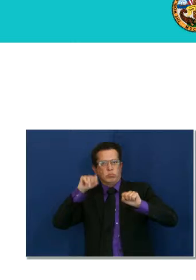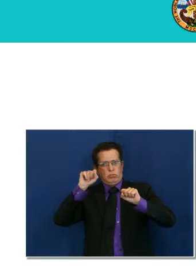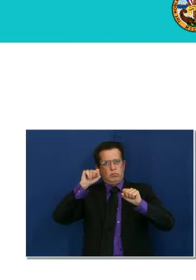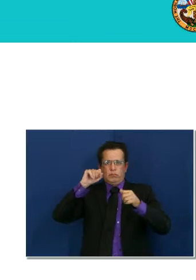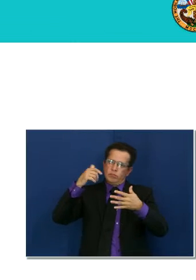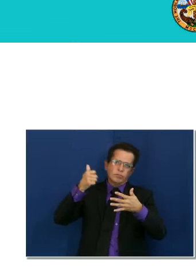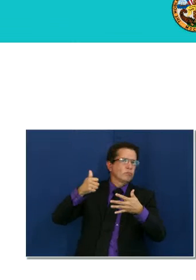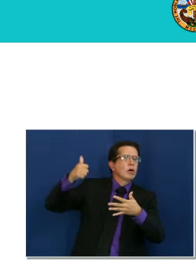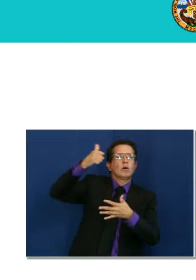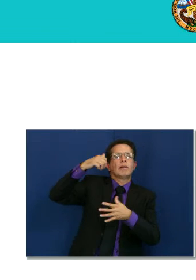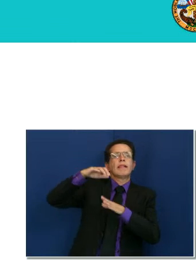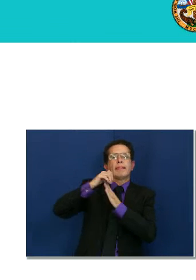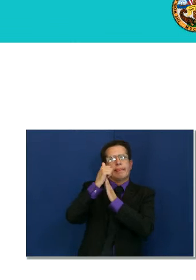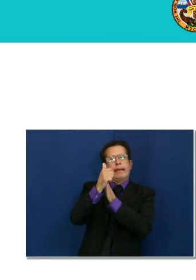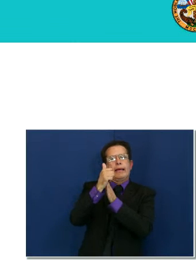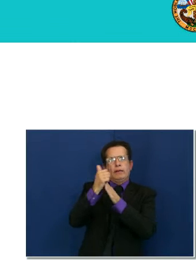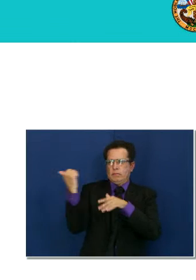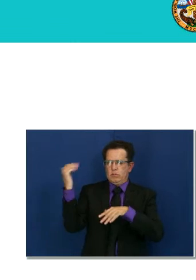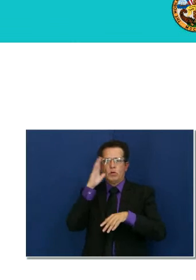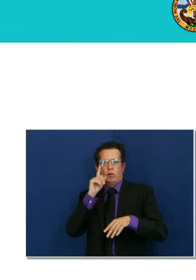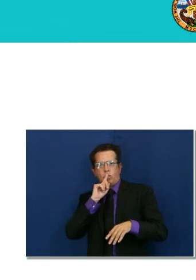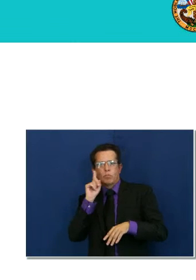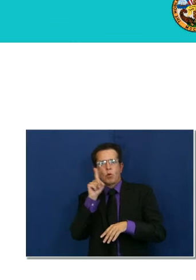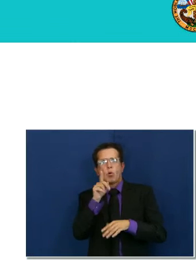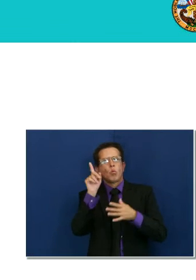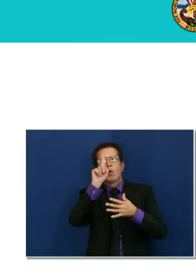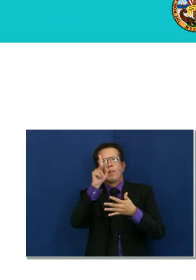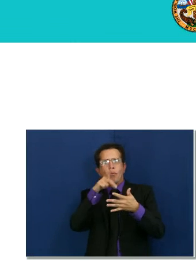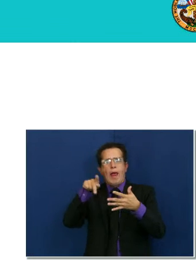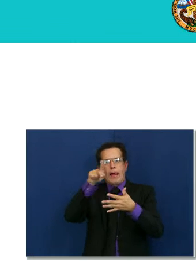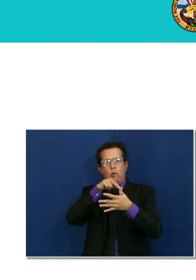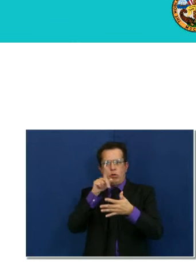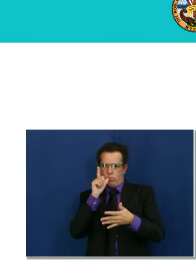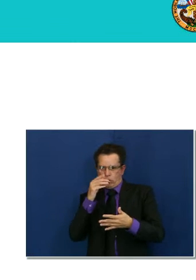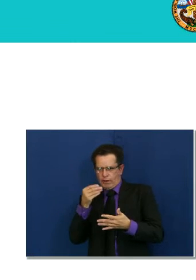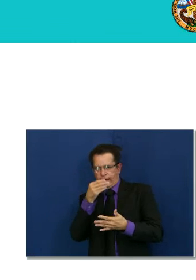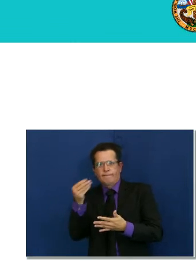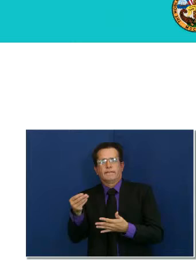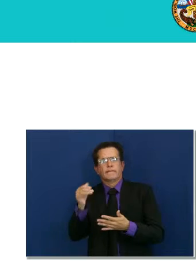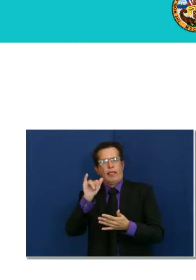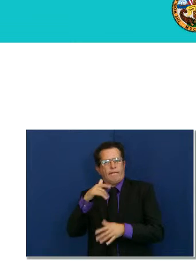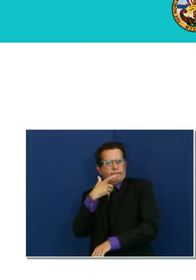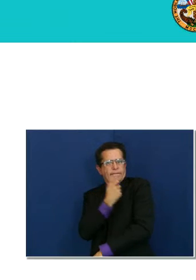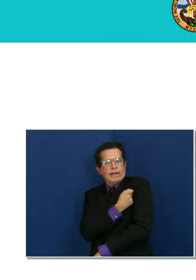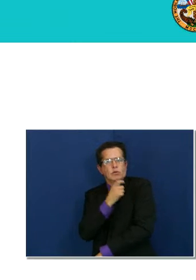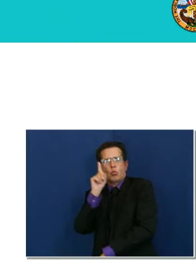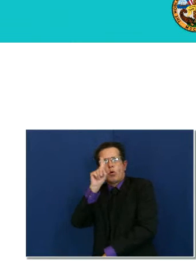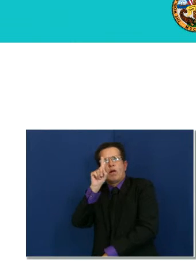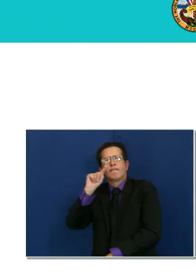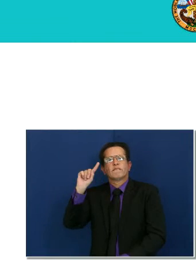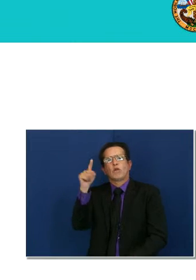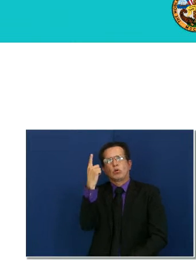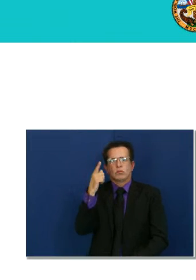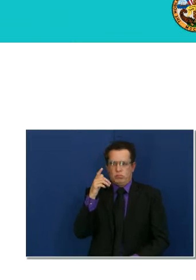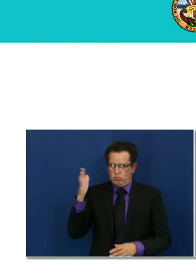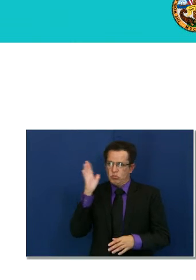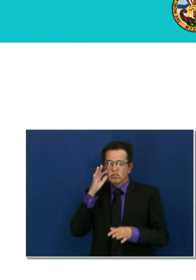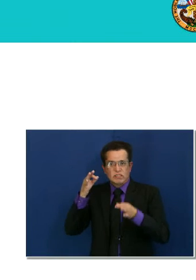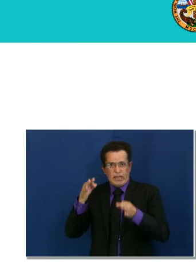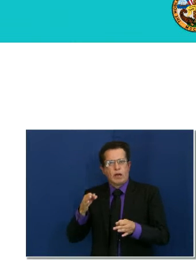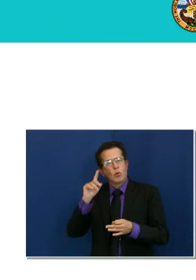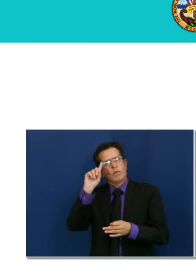on determining the priorities for who receives vaccines and allocating vaccines to the